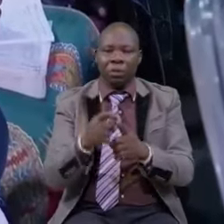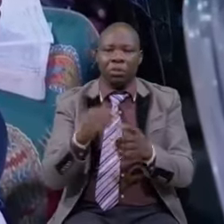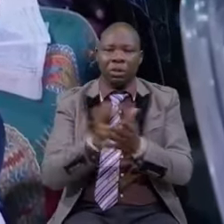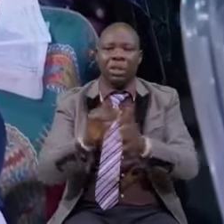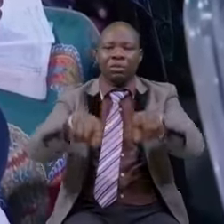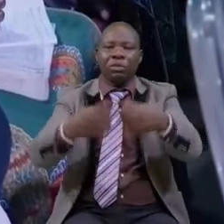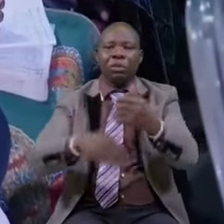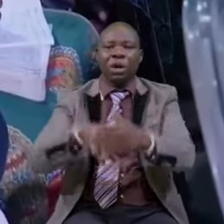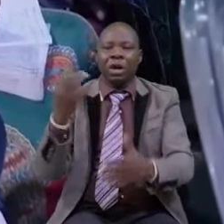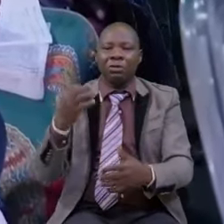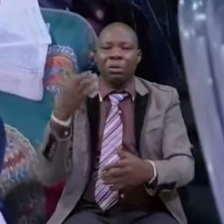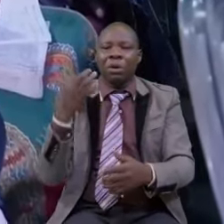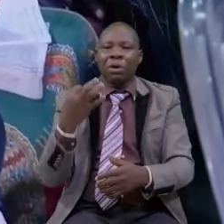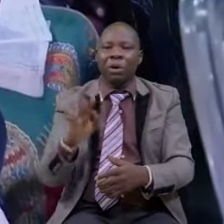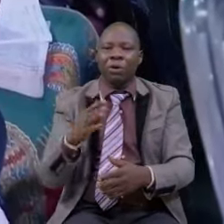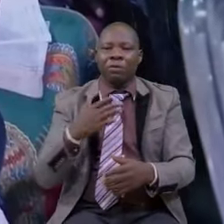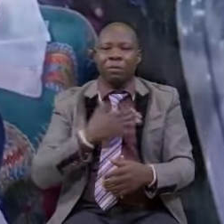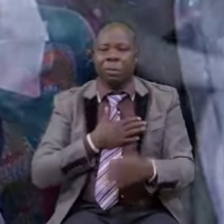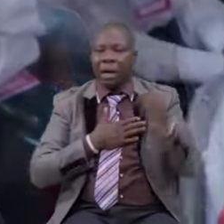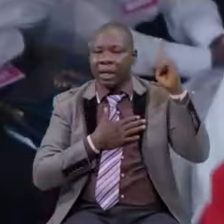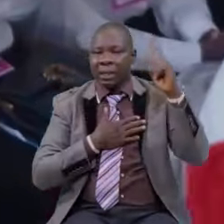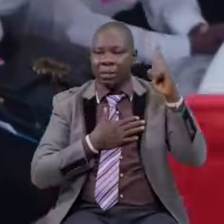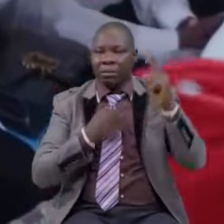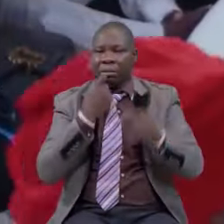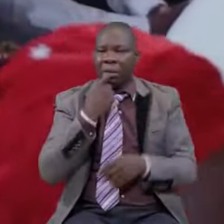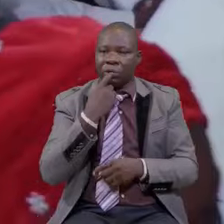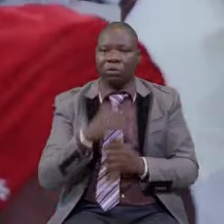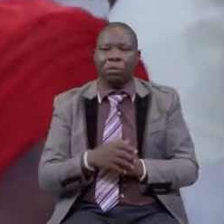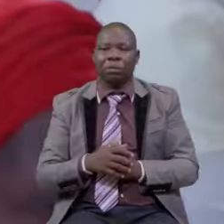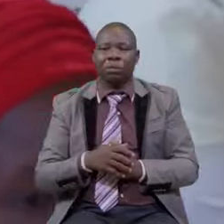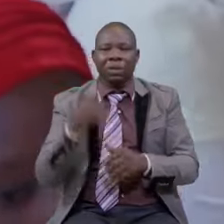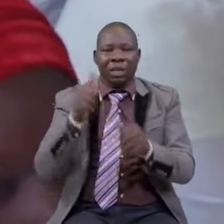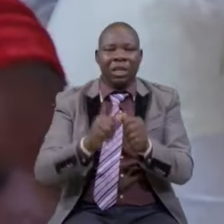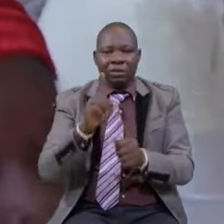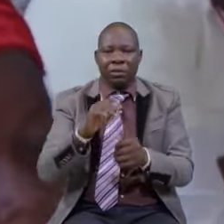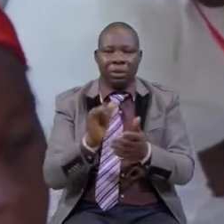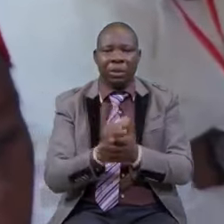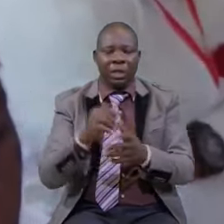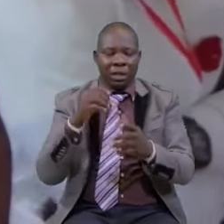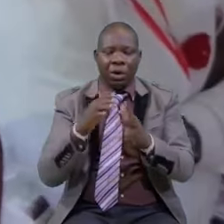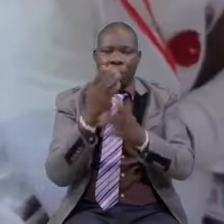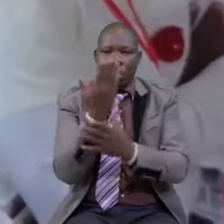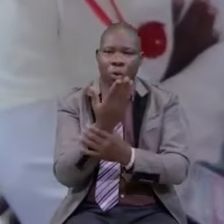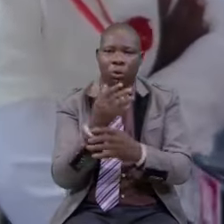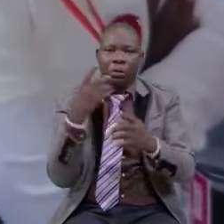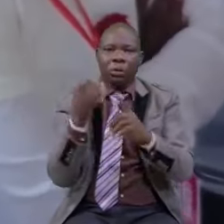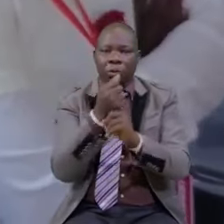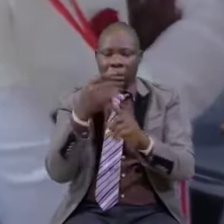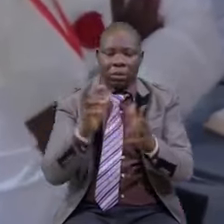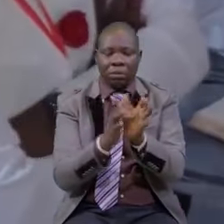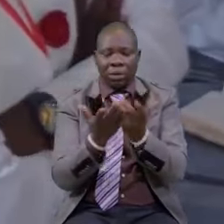goeth forth out of my mouth. Everyone that handles the Bible ought to be